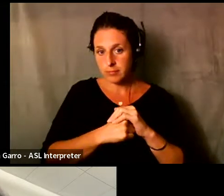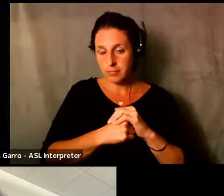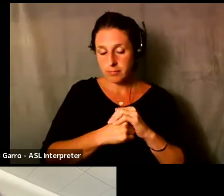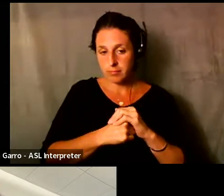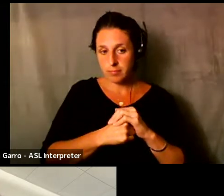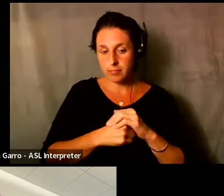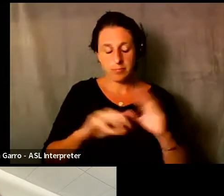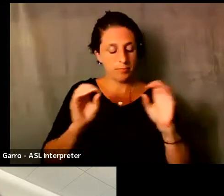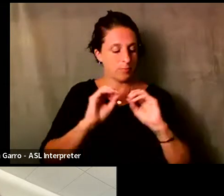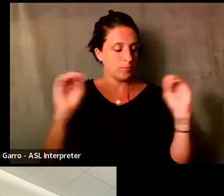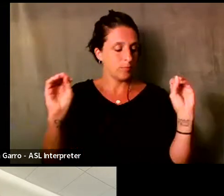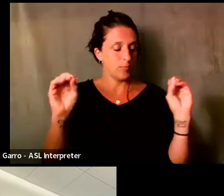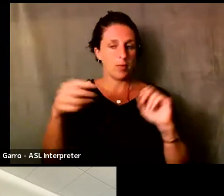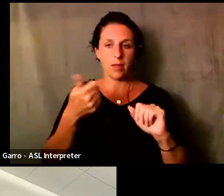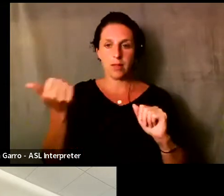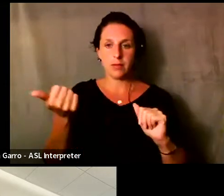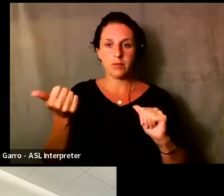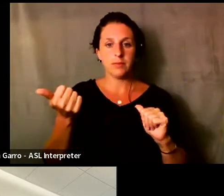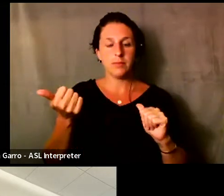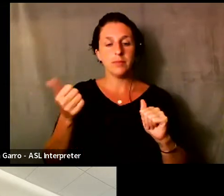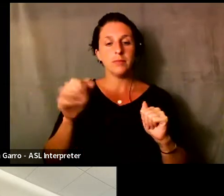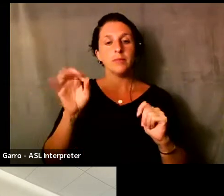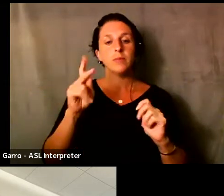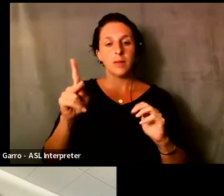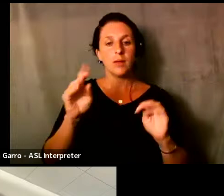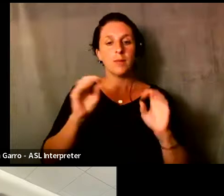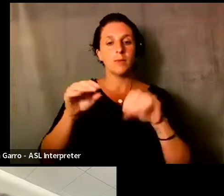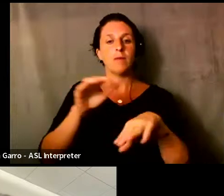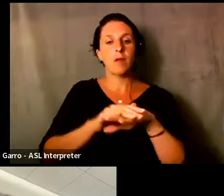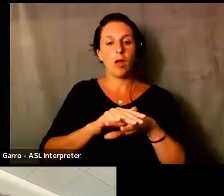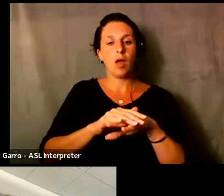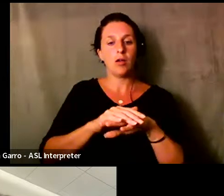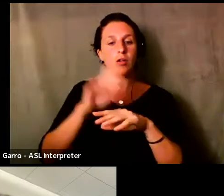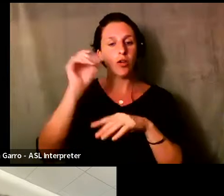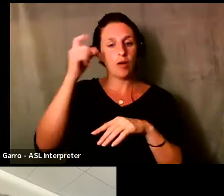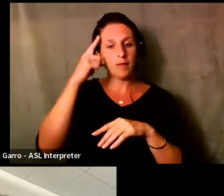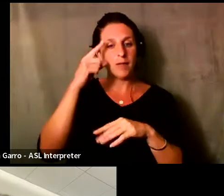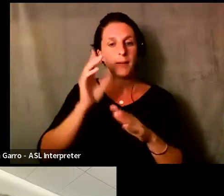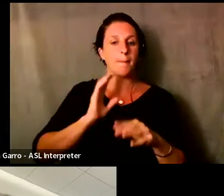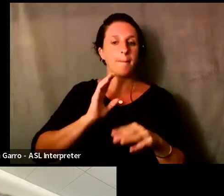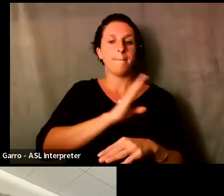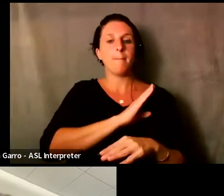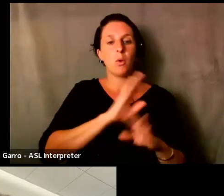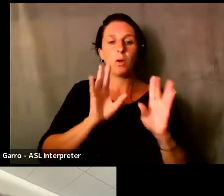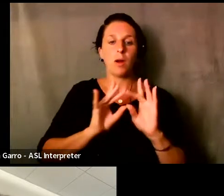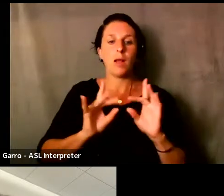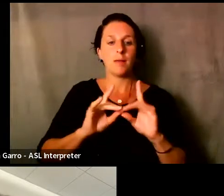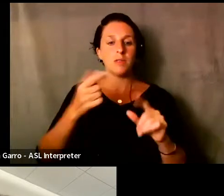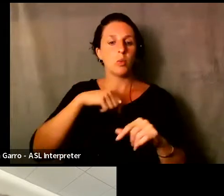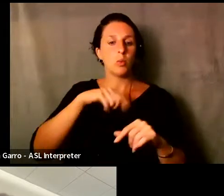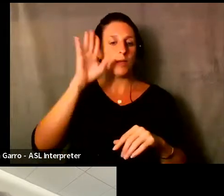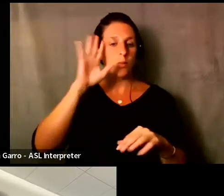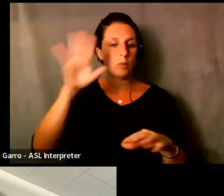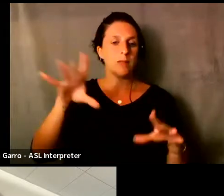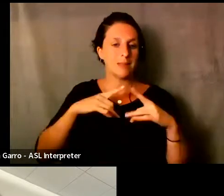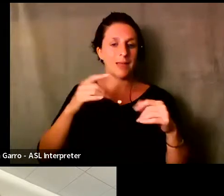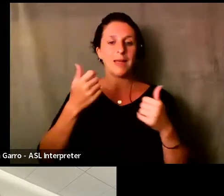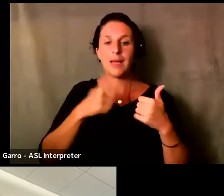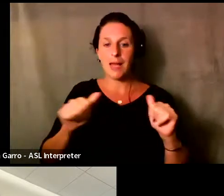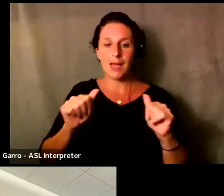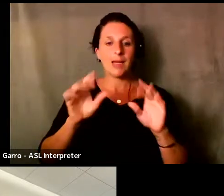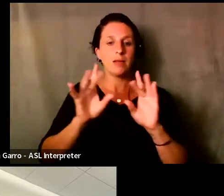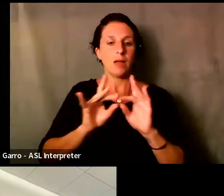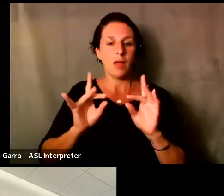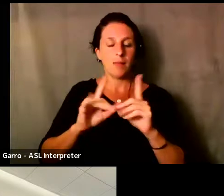No, there are no others. Thank you. Okay, we will move on to governing board comments. We will take any comments from